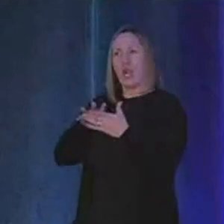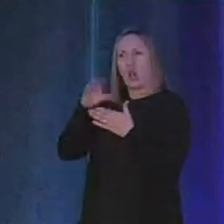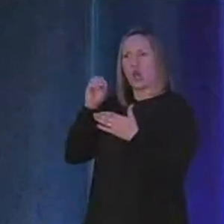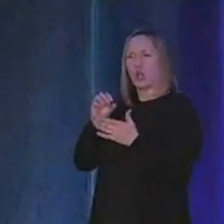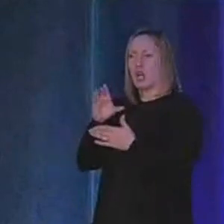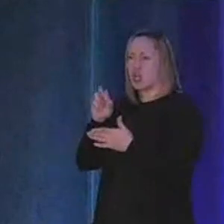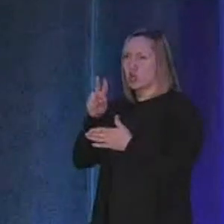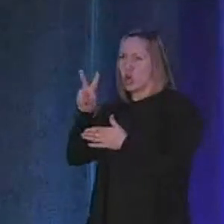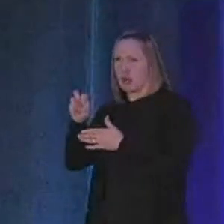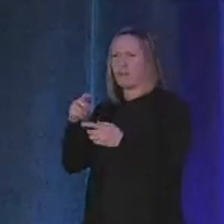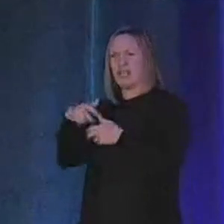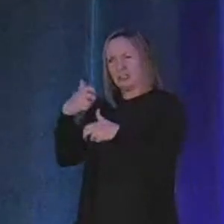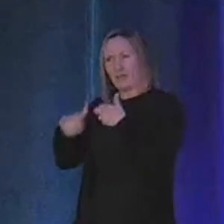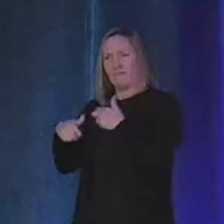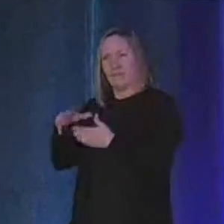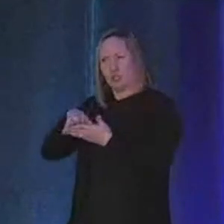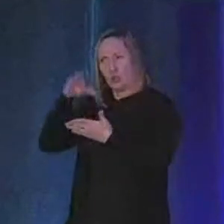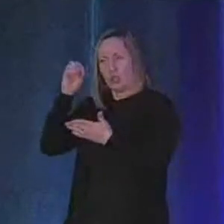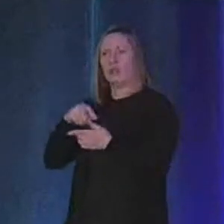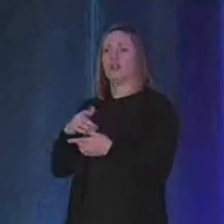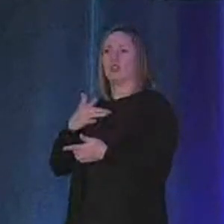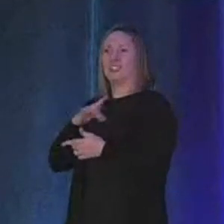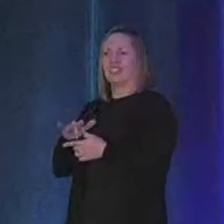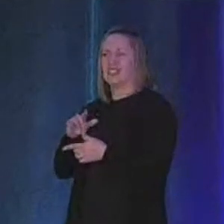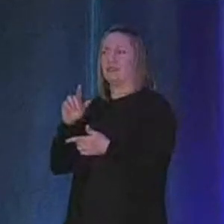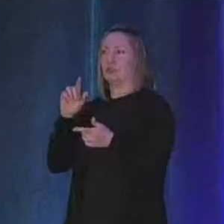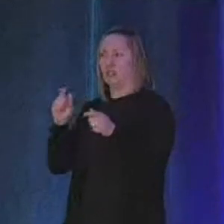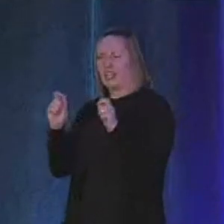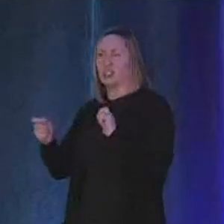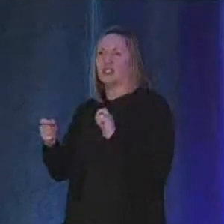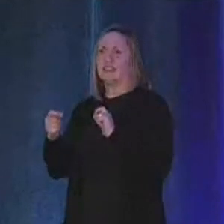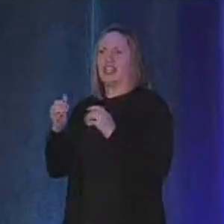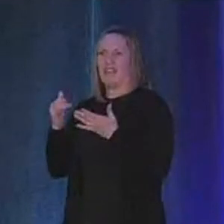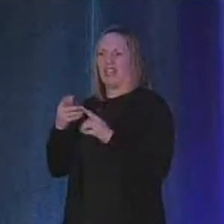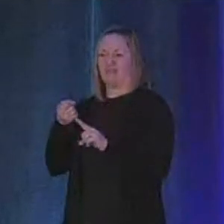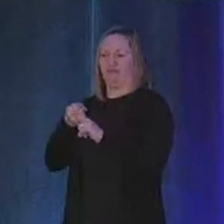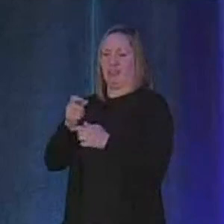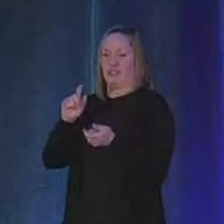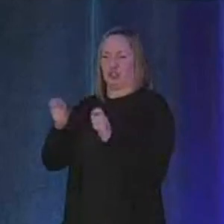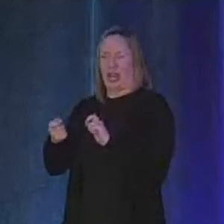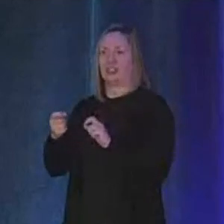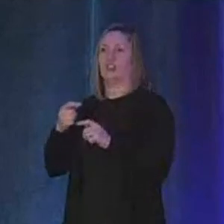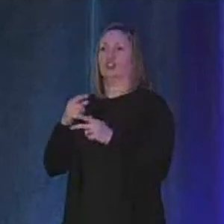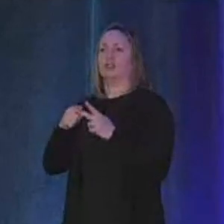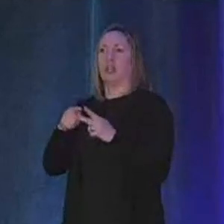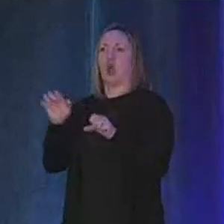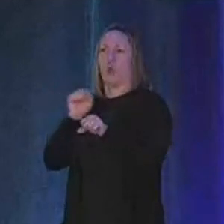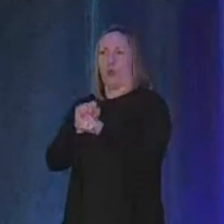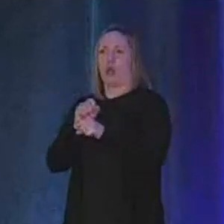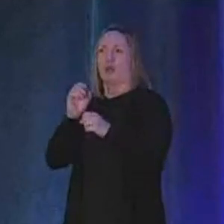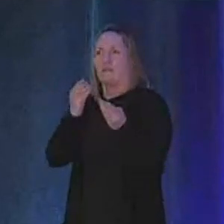they're really sensitive to changes in functionality that affect their workflows, and efficiency is extremely important.